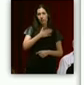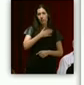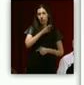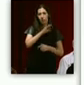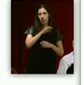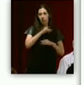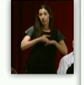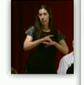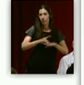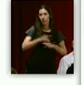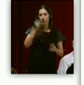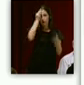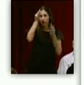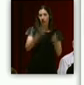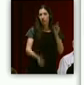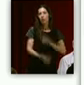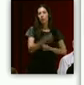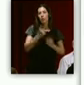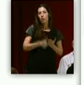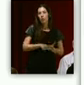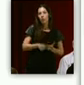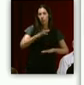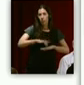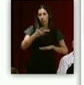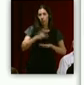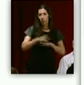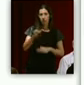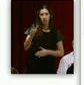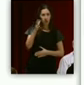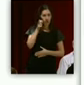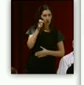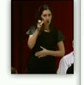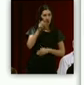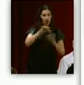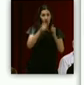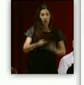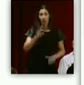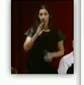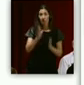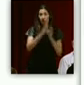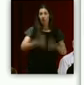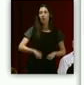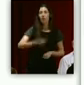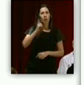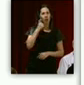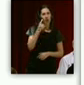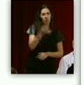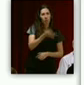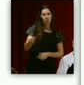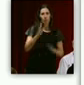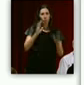server. We create that acoustic digital footprint in that format that I mentioned earlier, so I can track